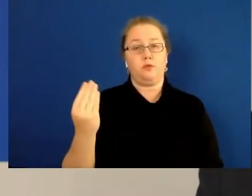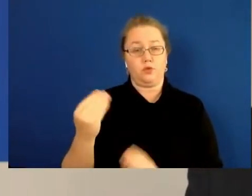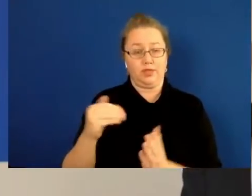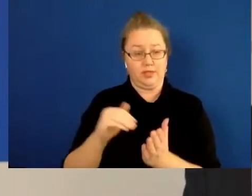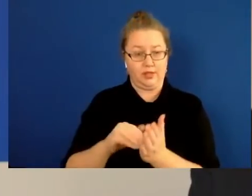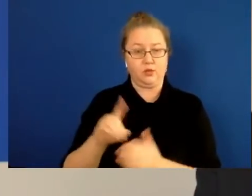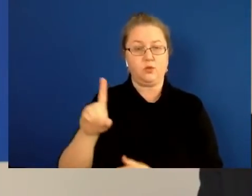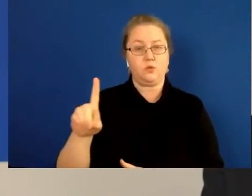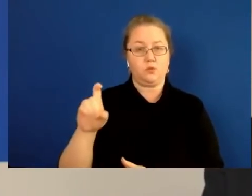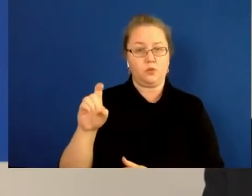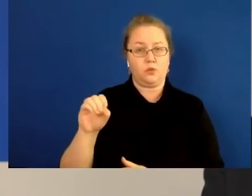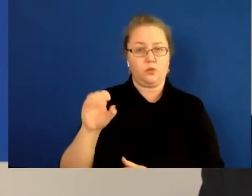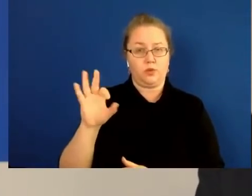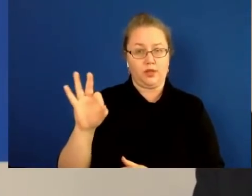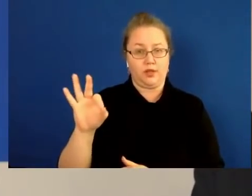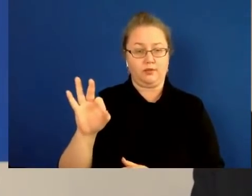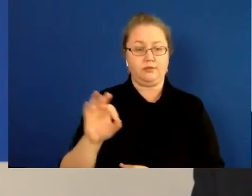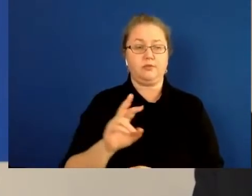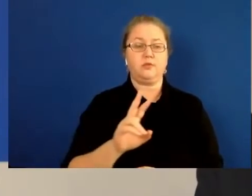across British Columbia.